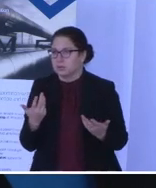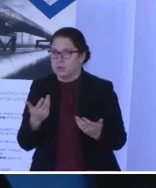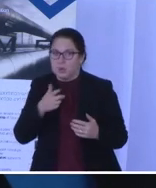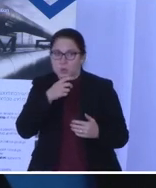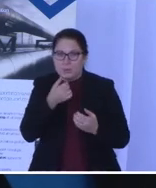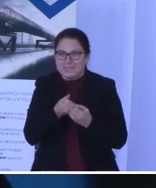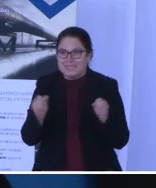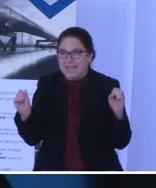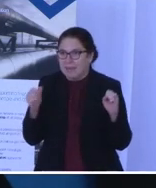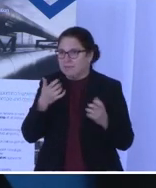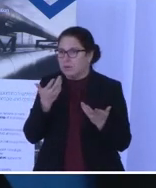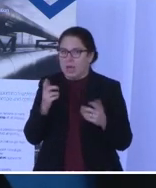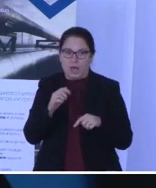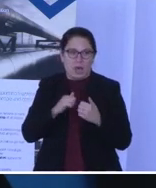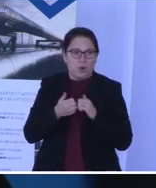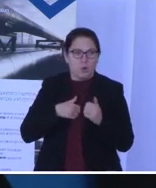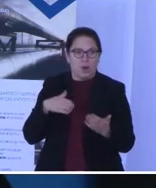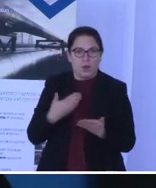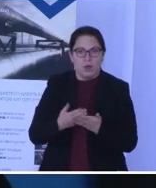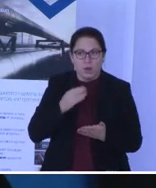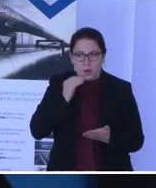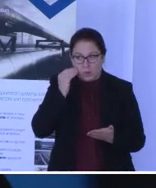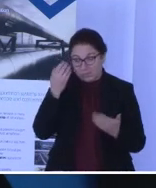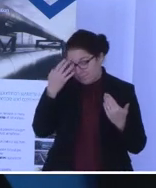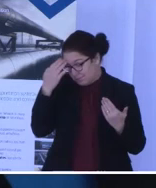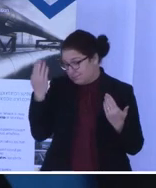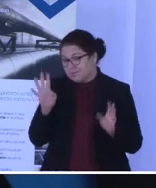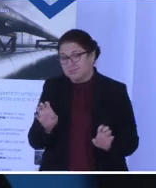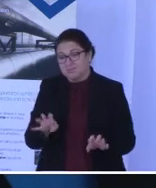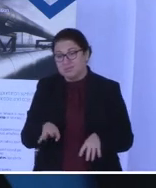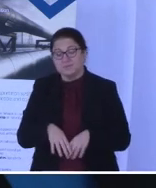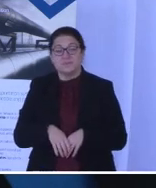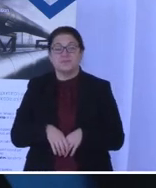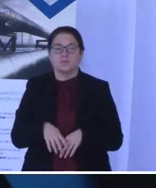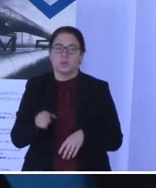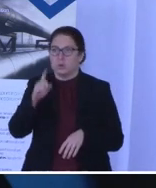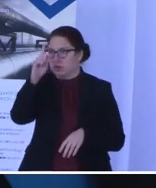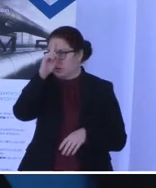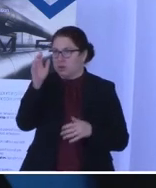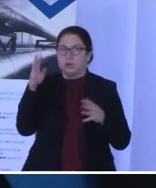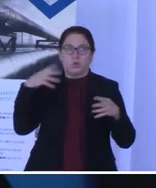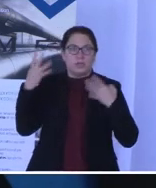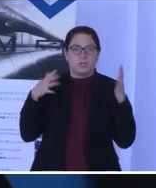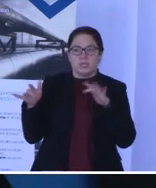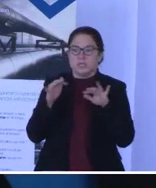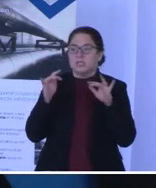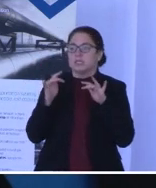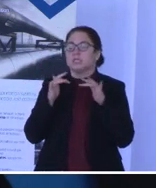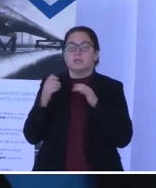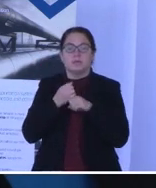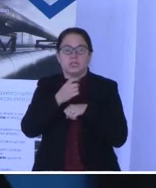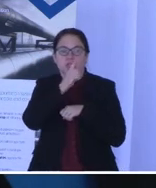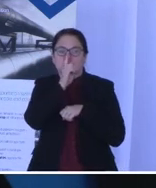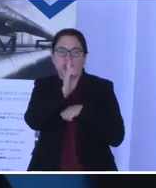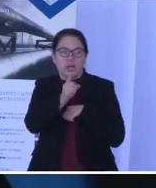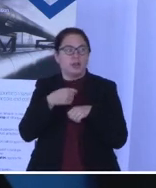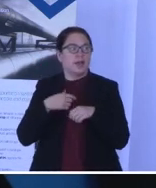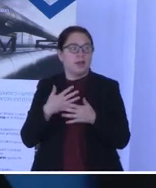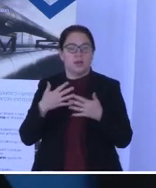fly. This agency was and is tasked to make sure that no one has that fear